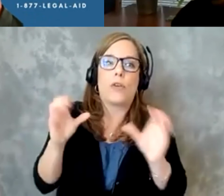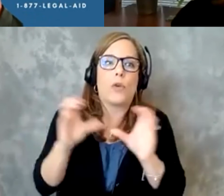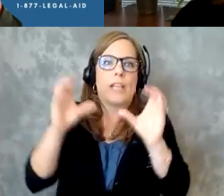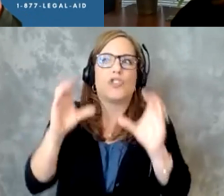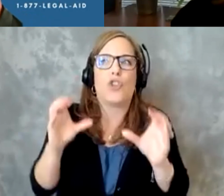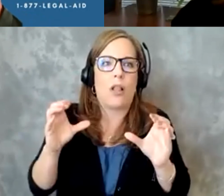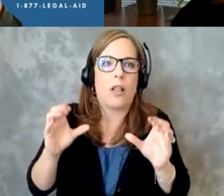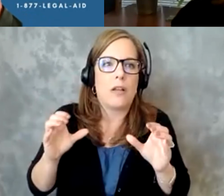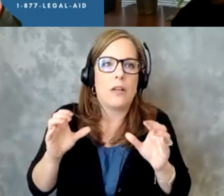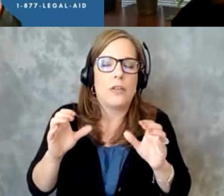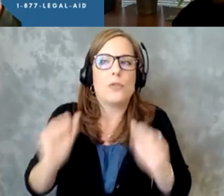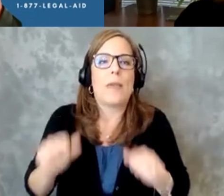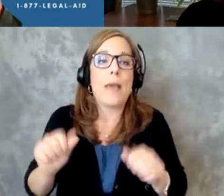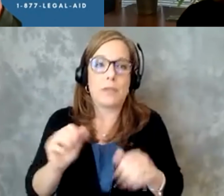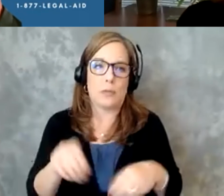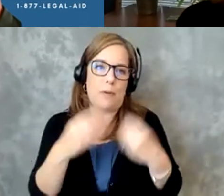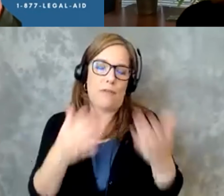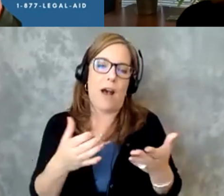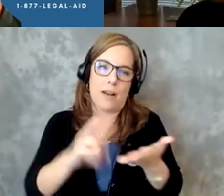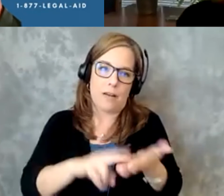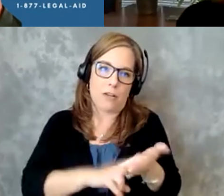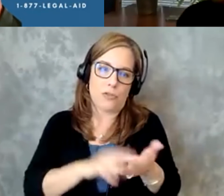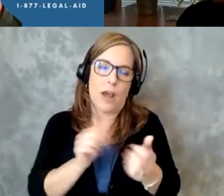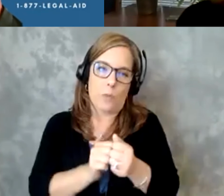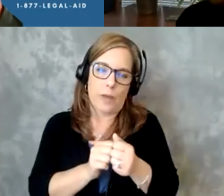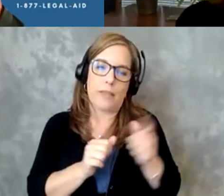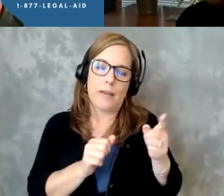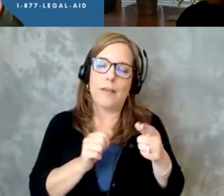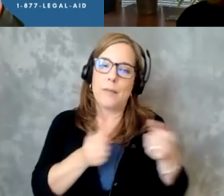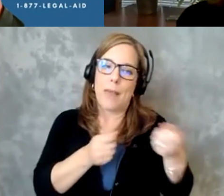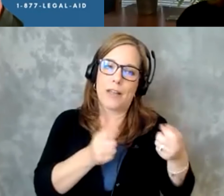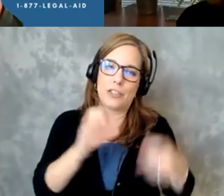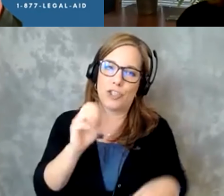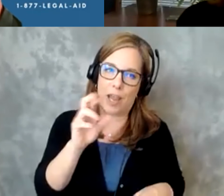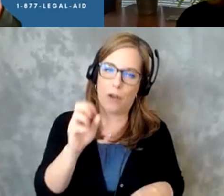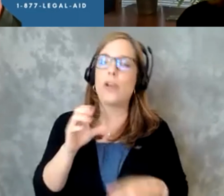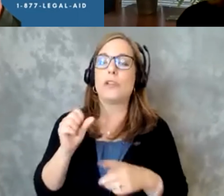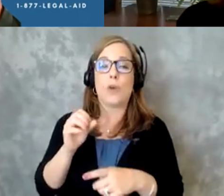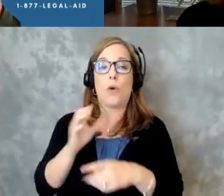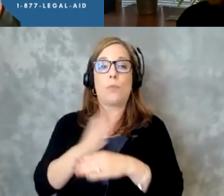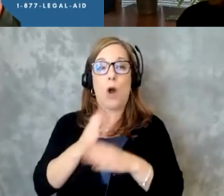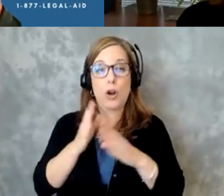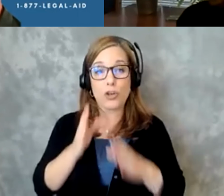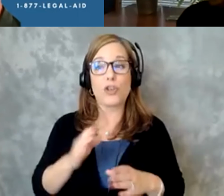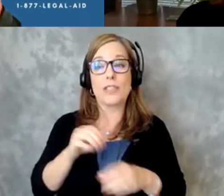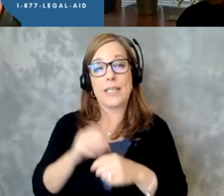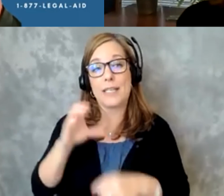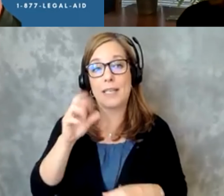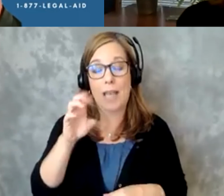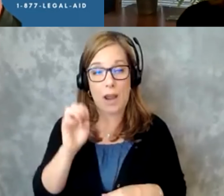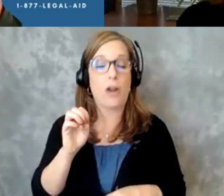participate in a contract with managed care. So Partners in Care were being NCQ accredited, developed